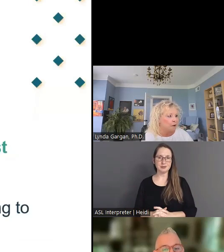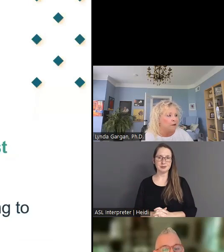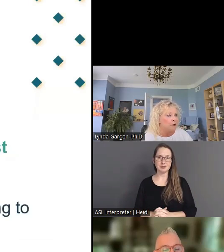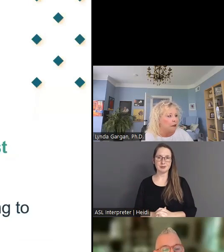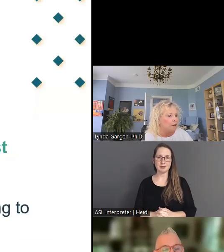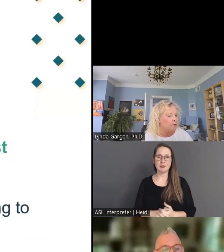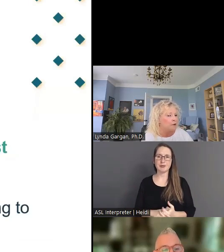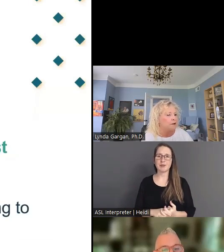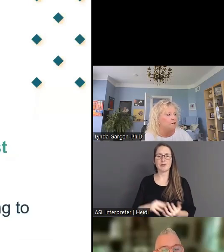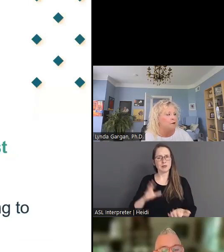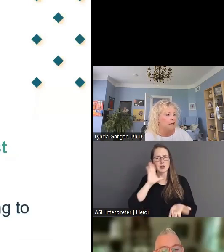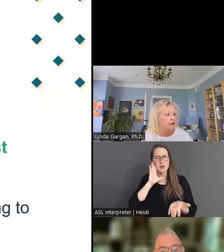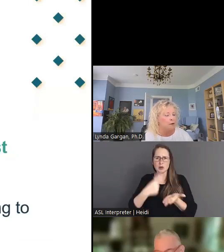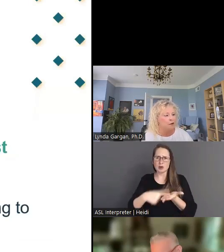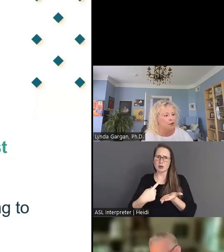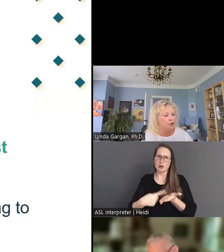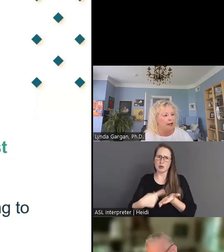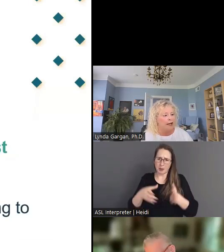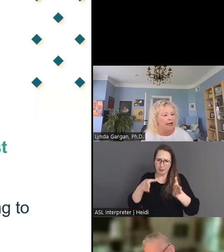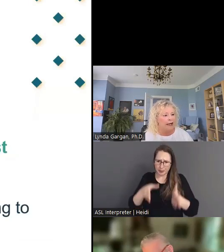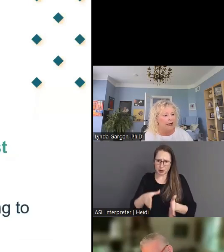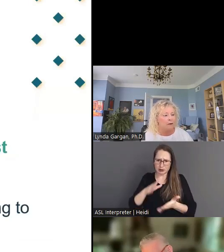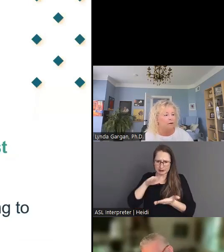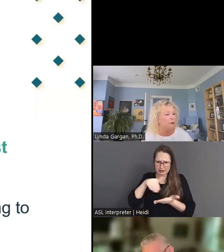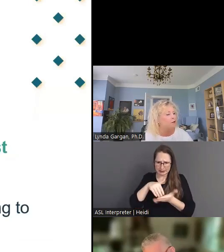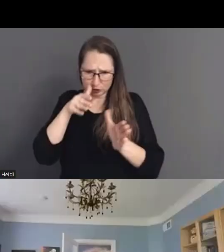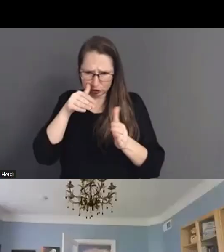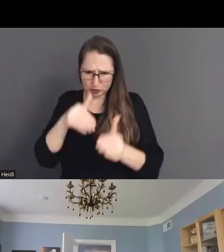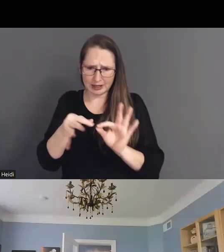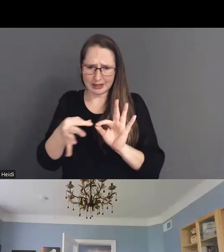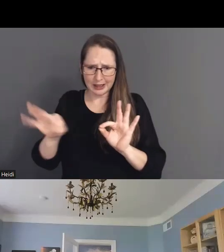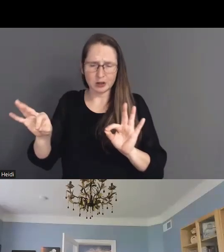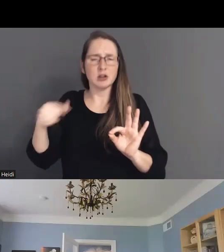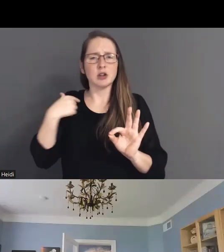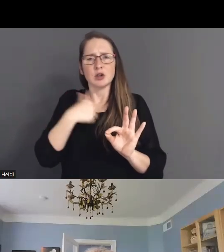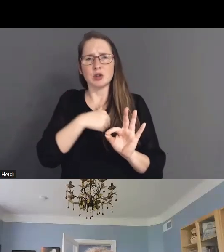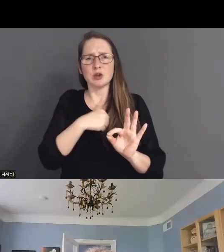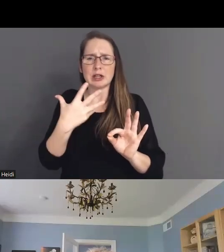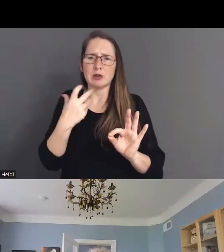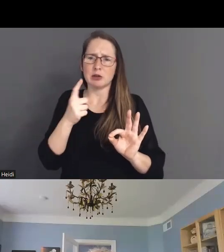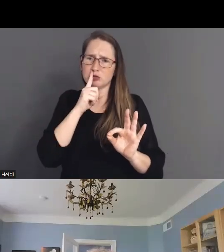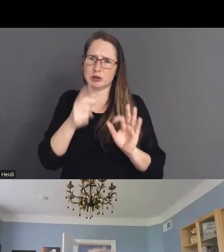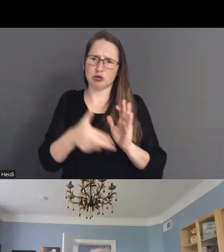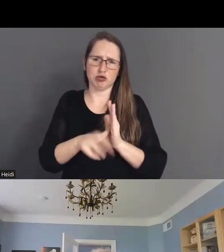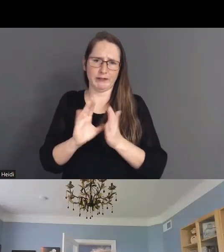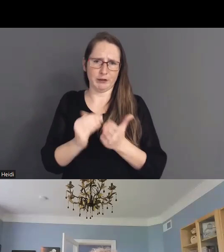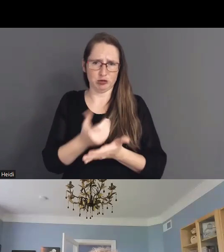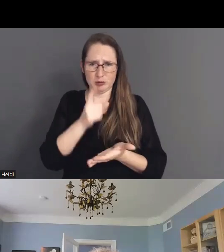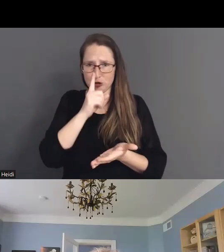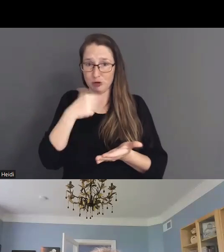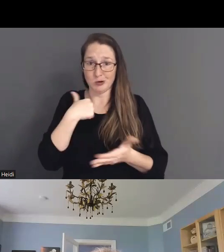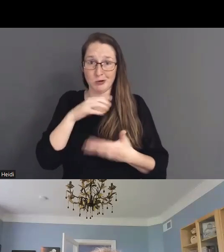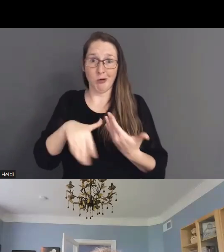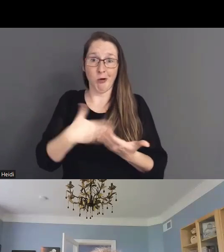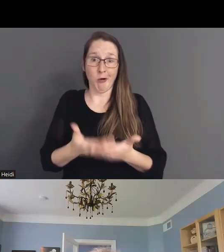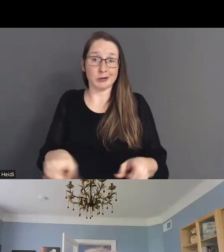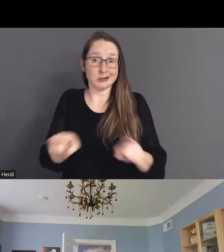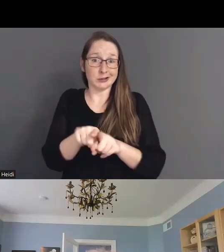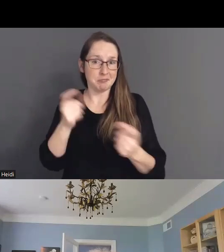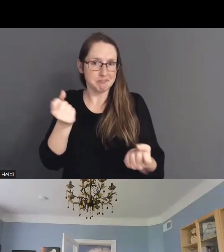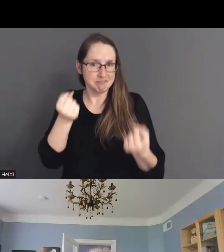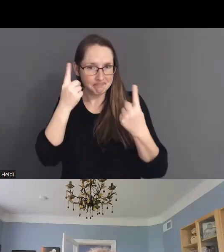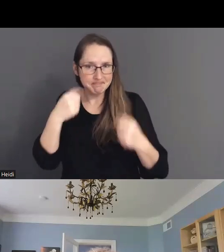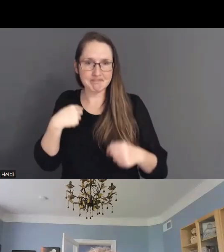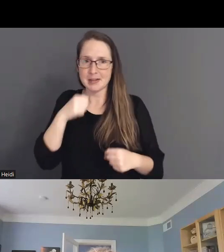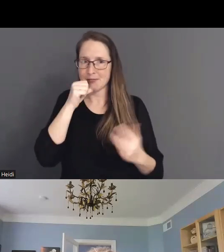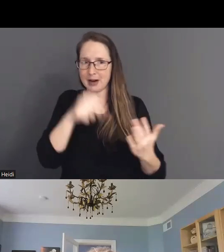So we're going to be talking about person-centered language. And we just want to do a refresher here, make sure we're all on the same page. I'm not